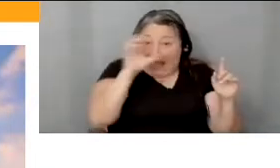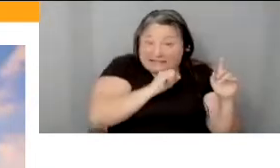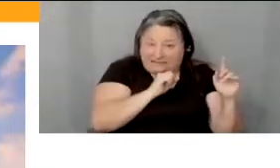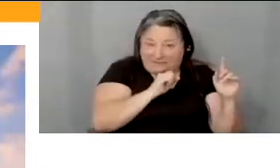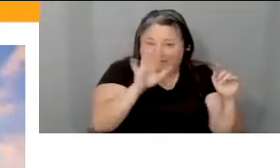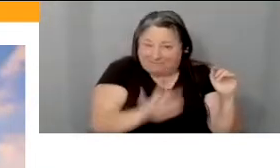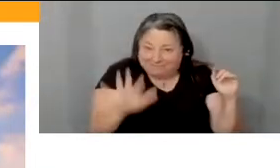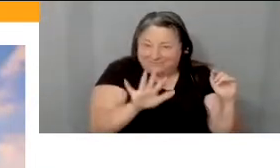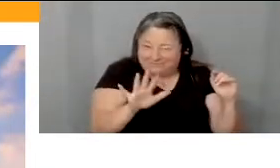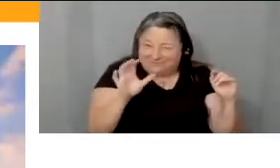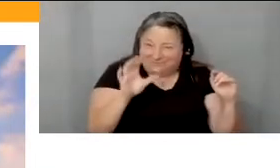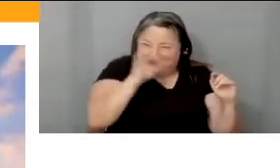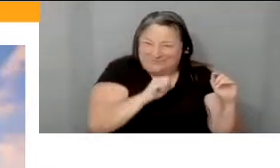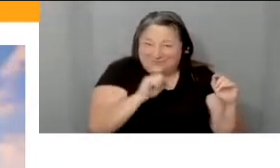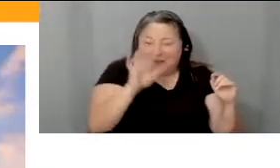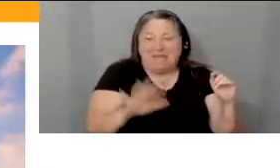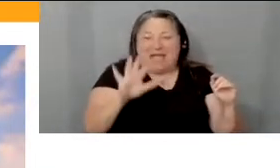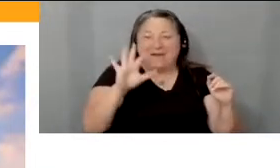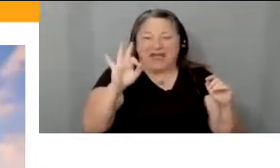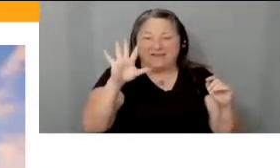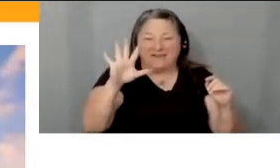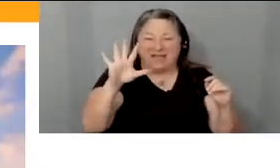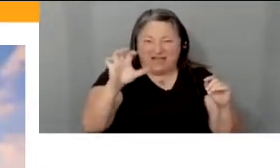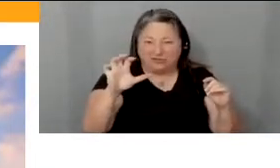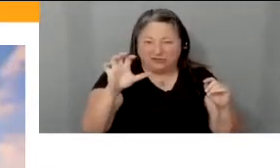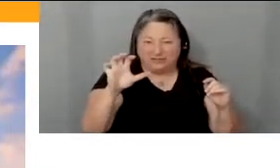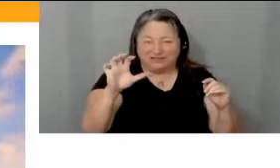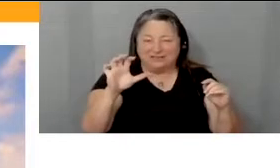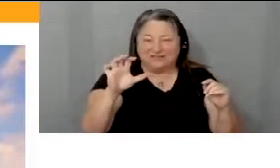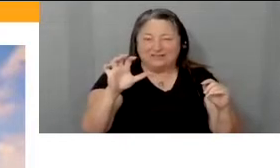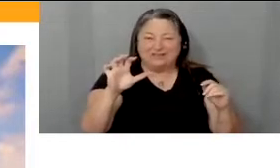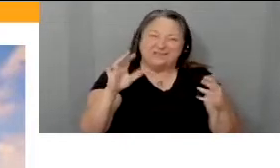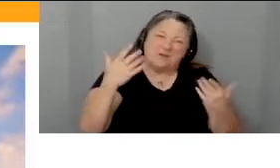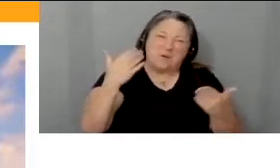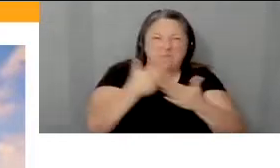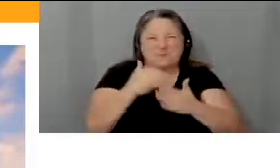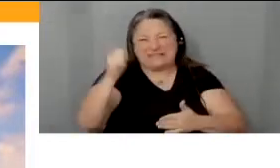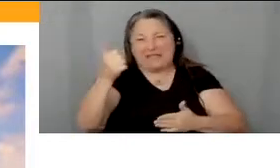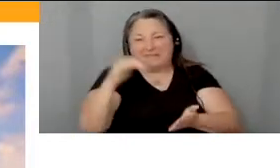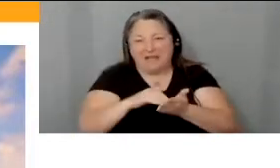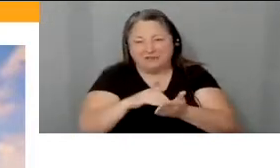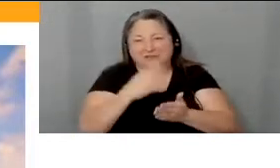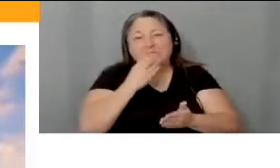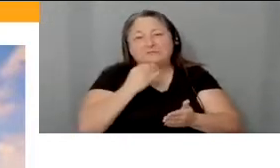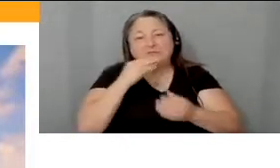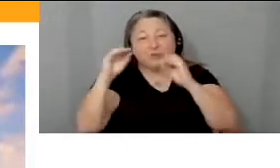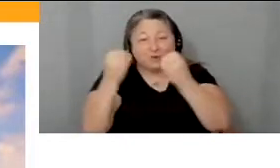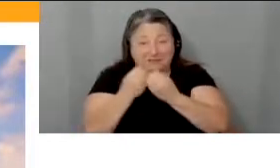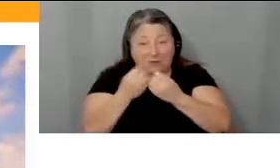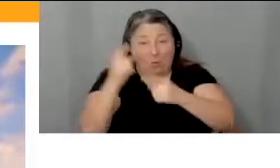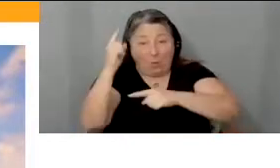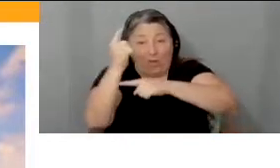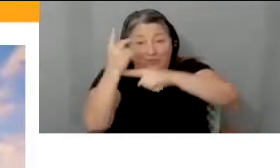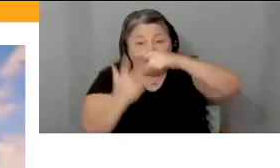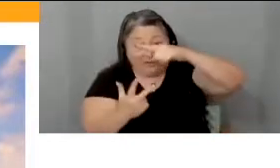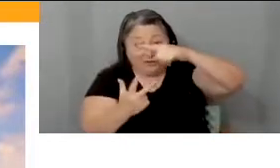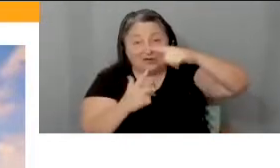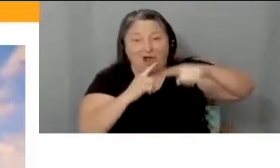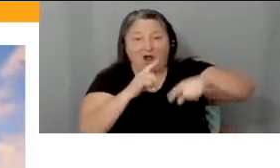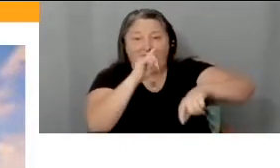about 9,500 Jewish organizations, so nearly 10,000. About a third of those are